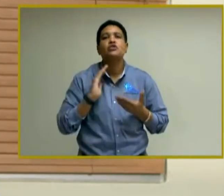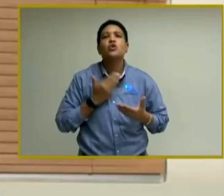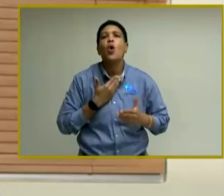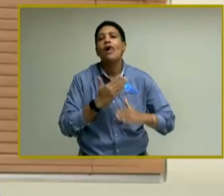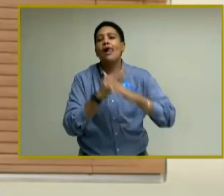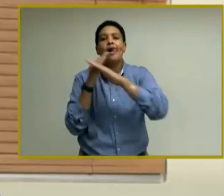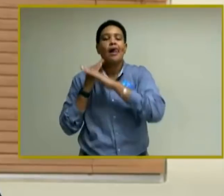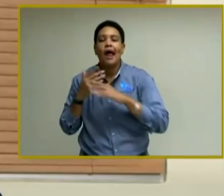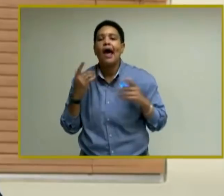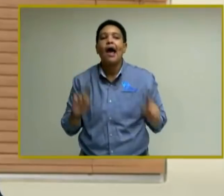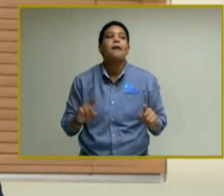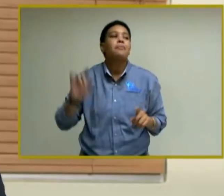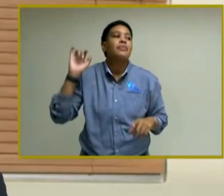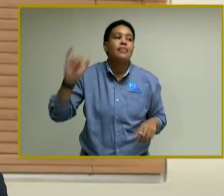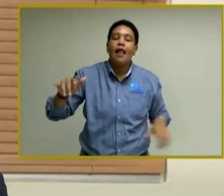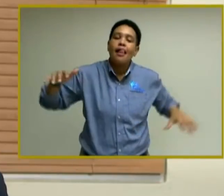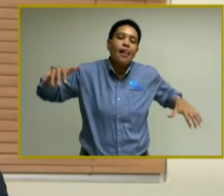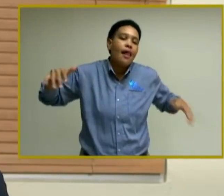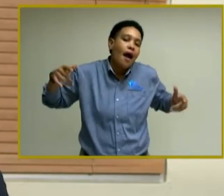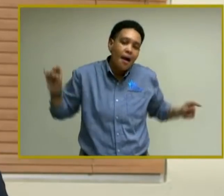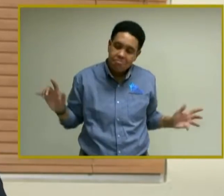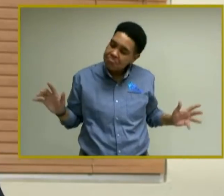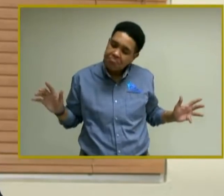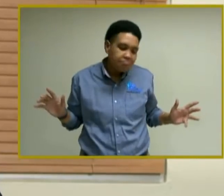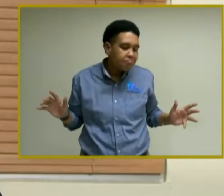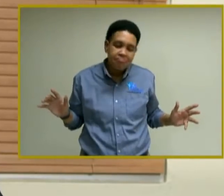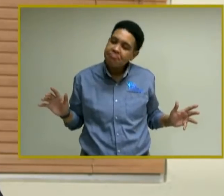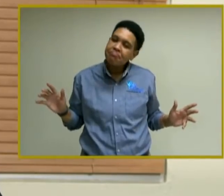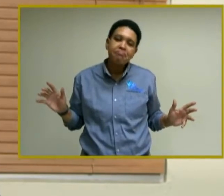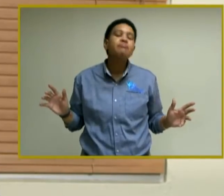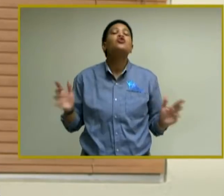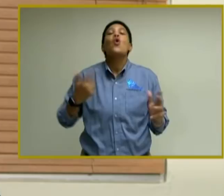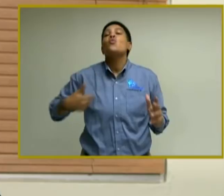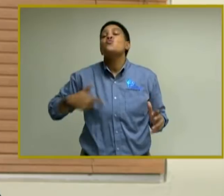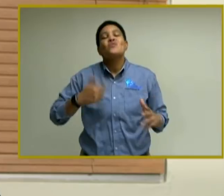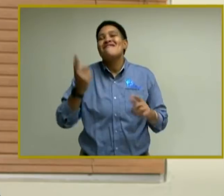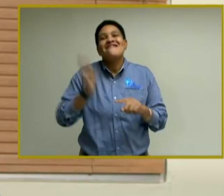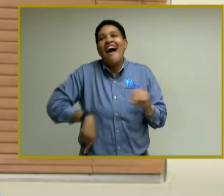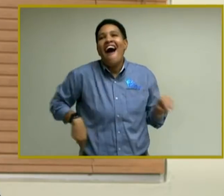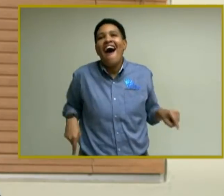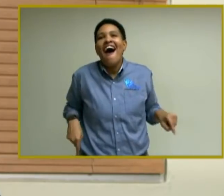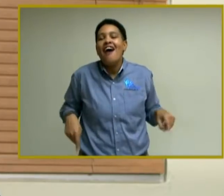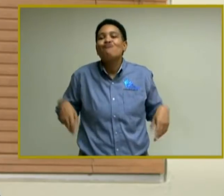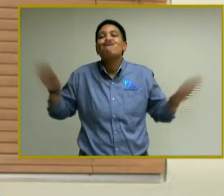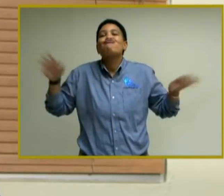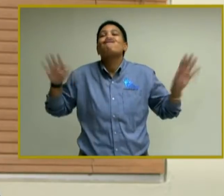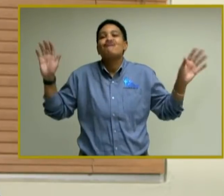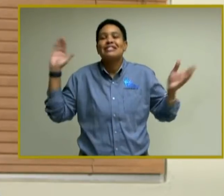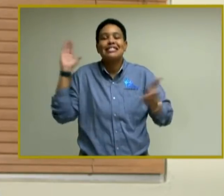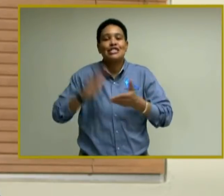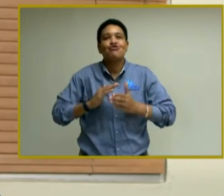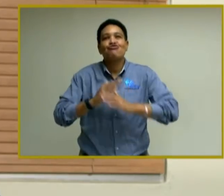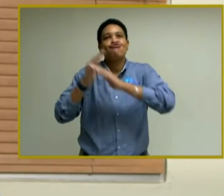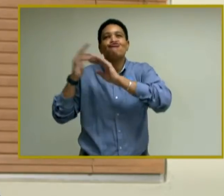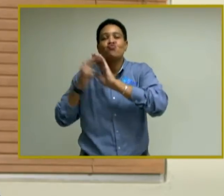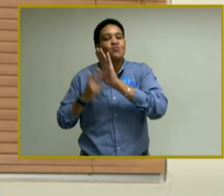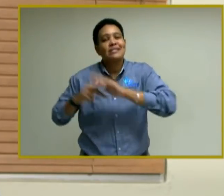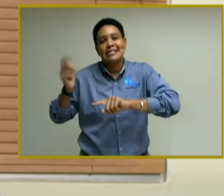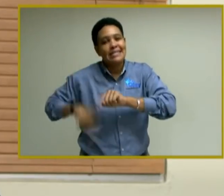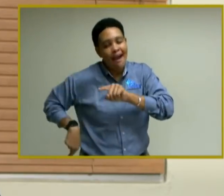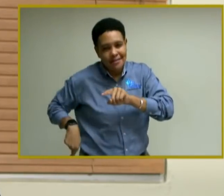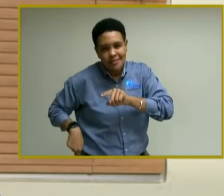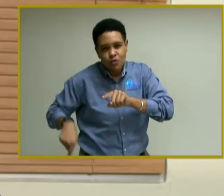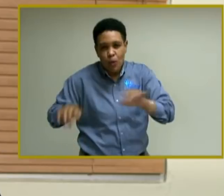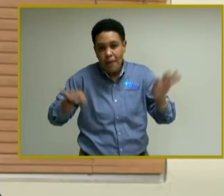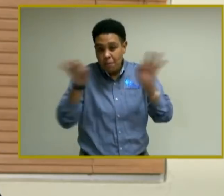restrictions. That has not happened as yet, and so therefore it is very important at this